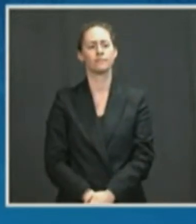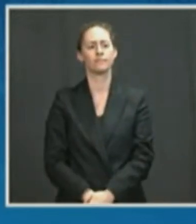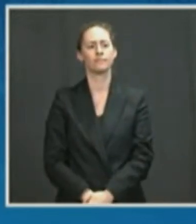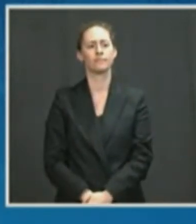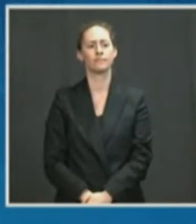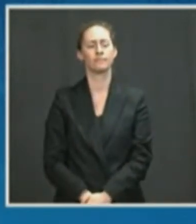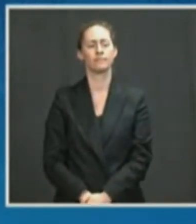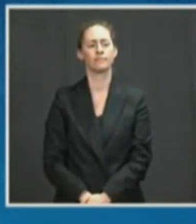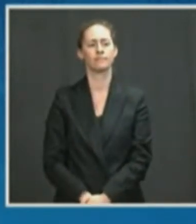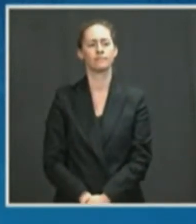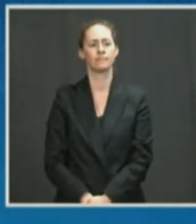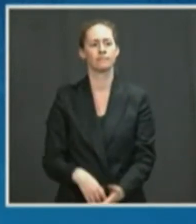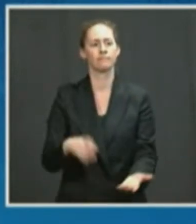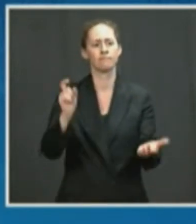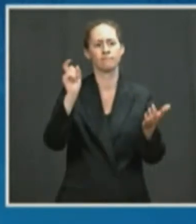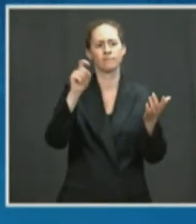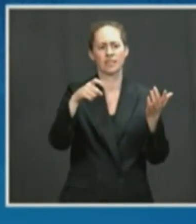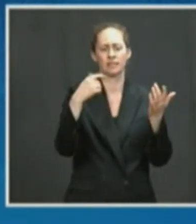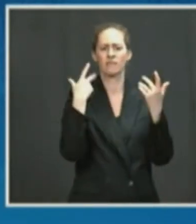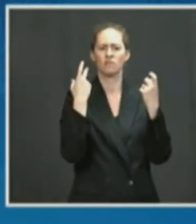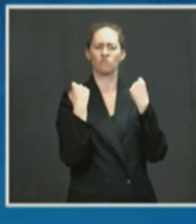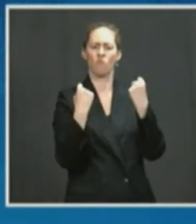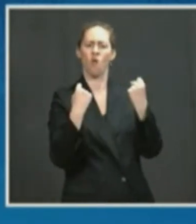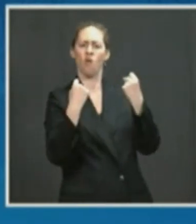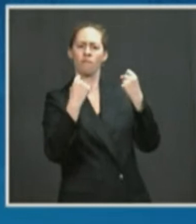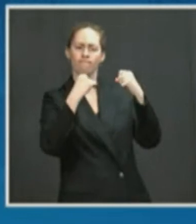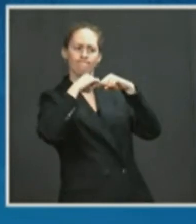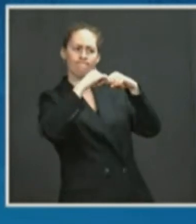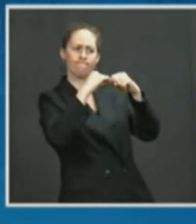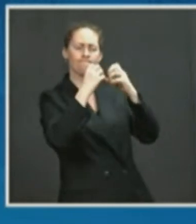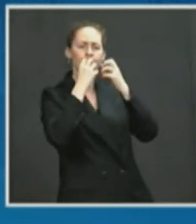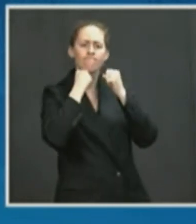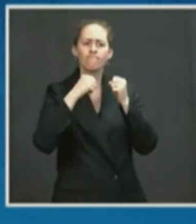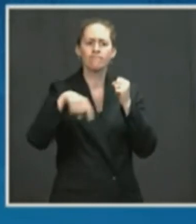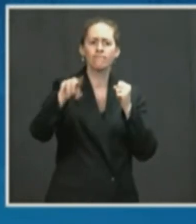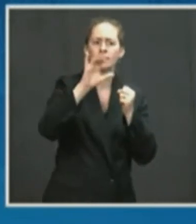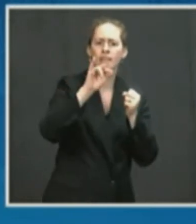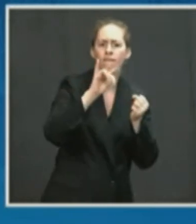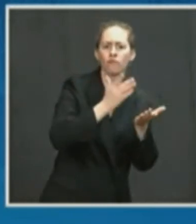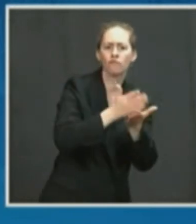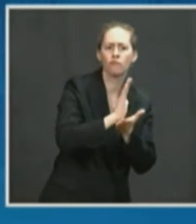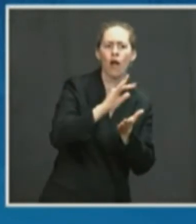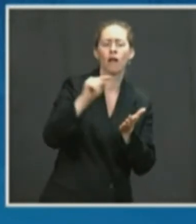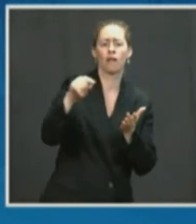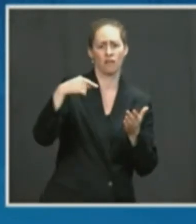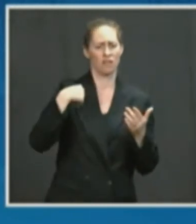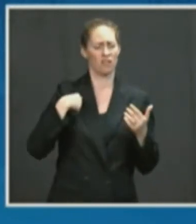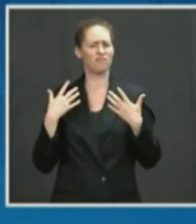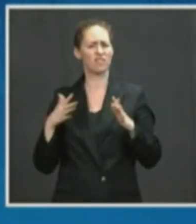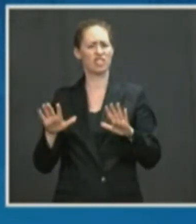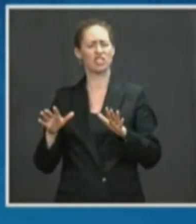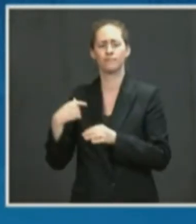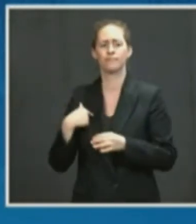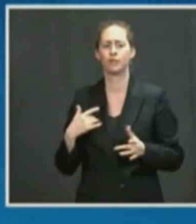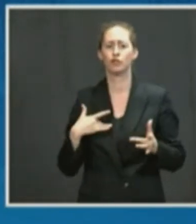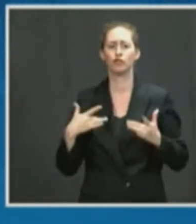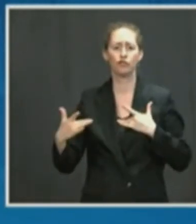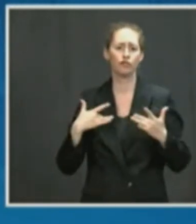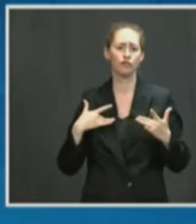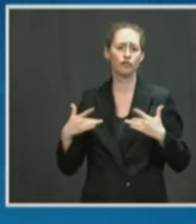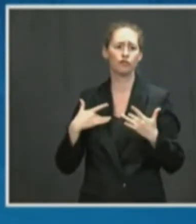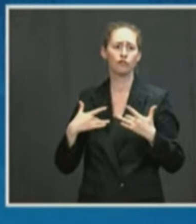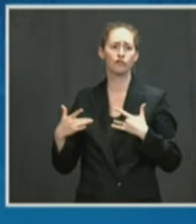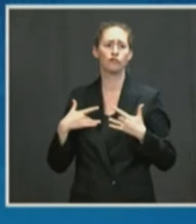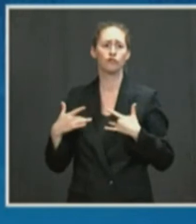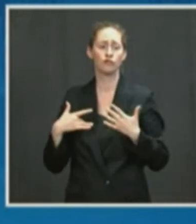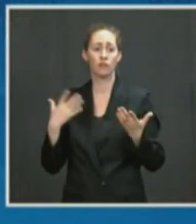I expressed concerns about those issues, including what is the potential here for tax reform, something like tax